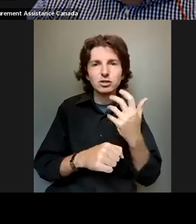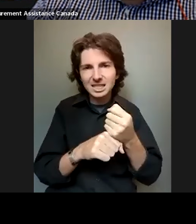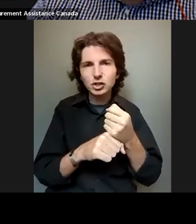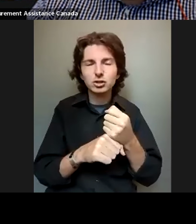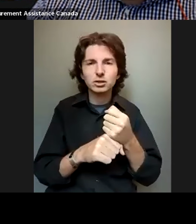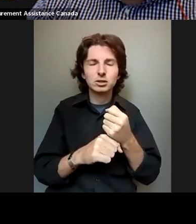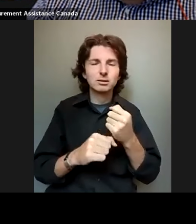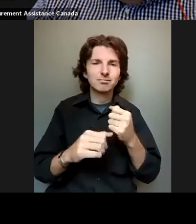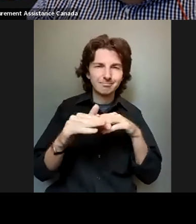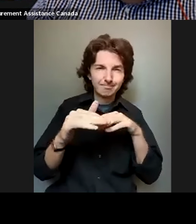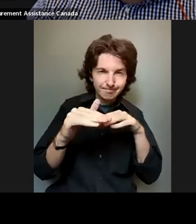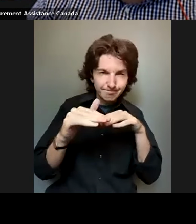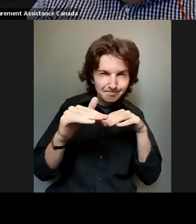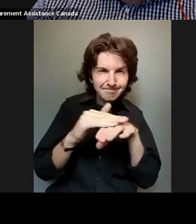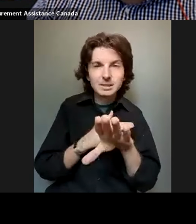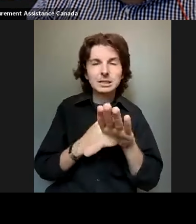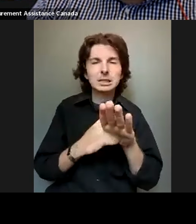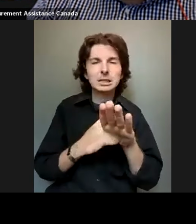janitorial aspect,